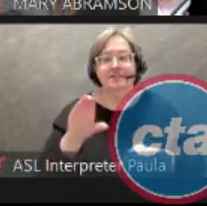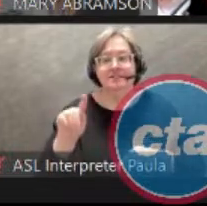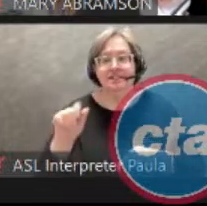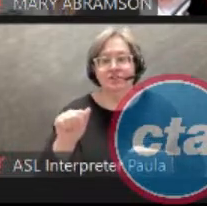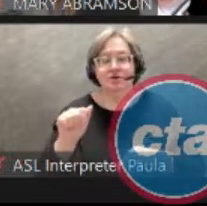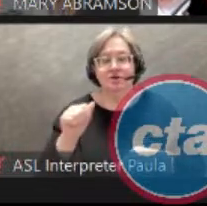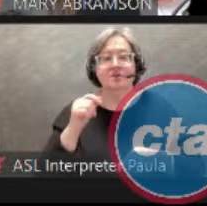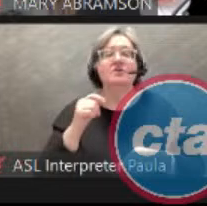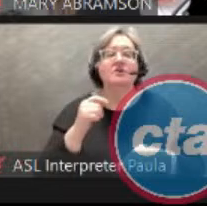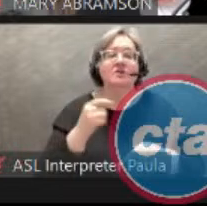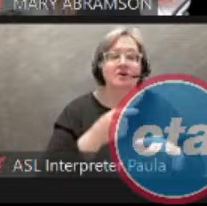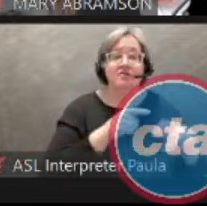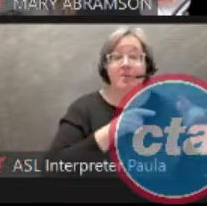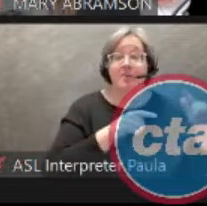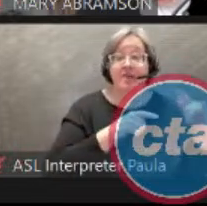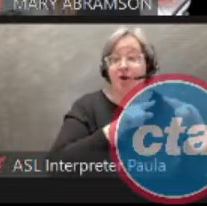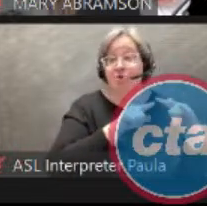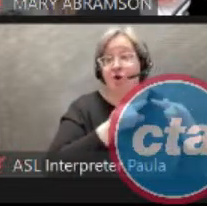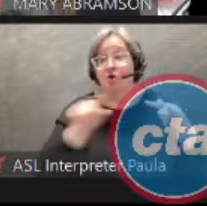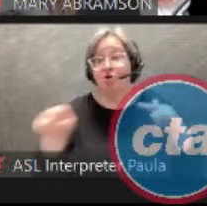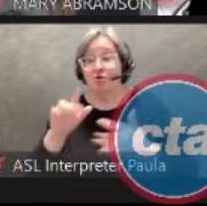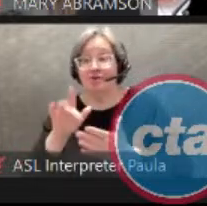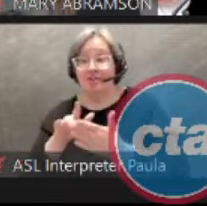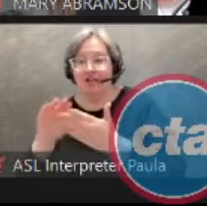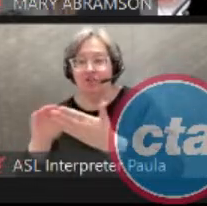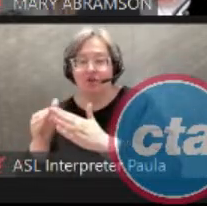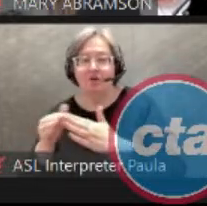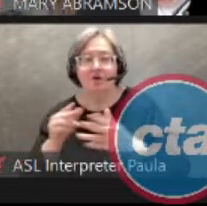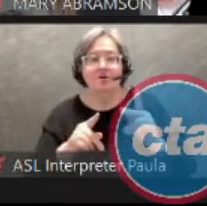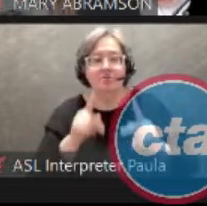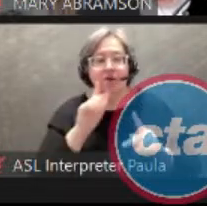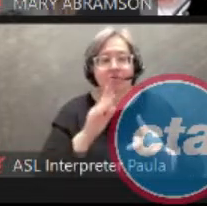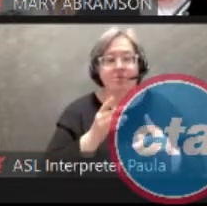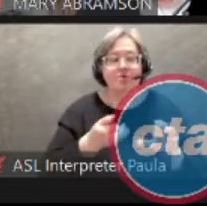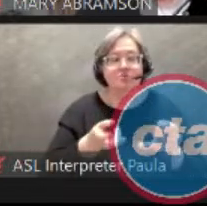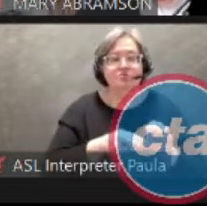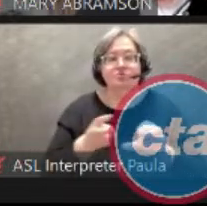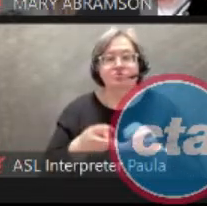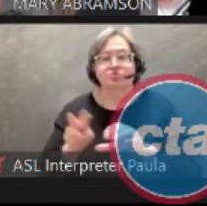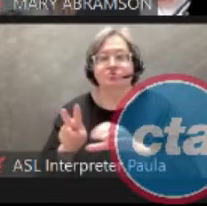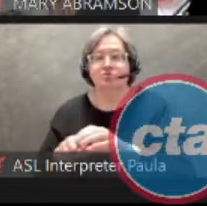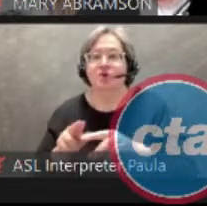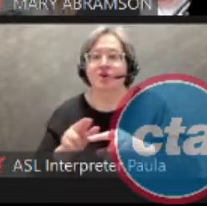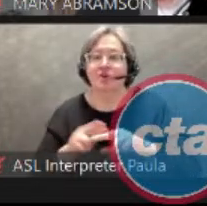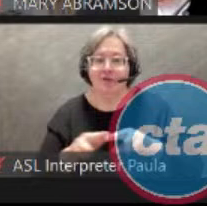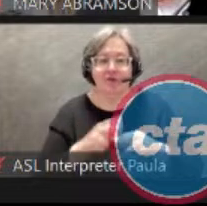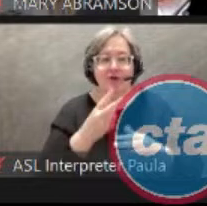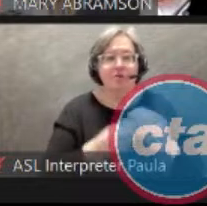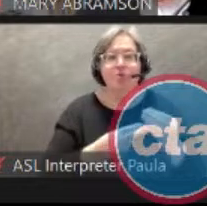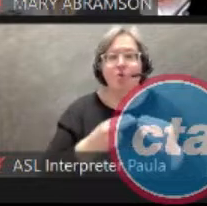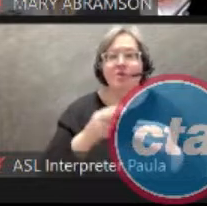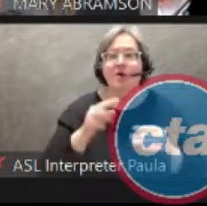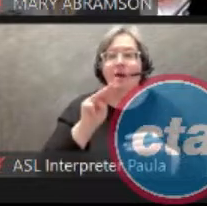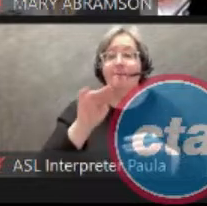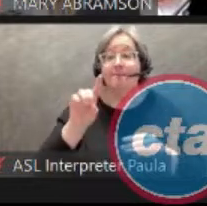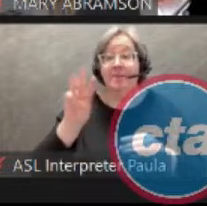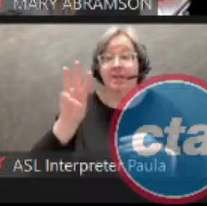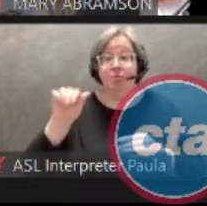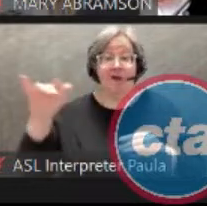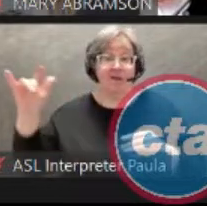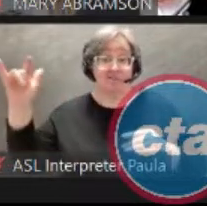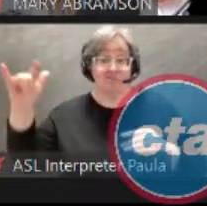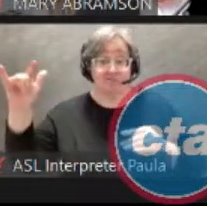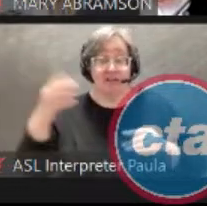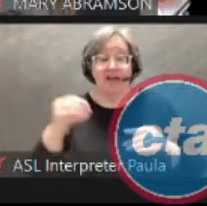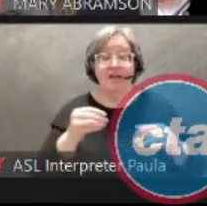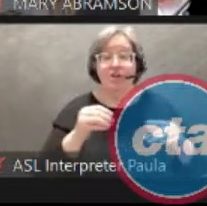to get people from the airports to downtown. So people will be filtered onto the train system at both Midway and O'Hare. And